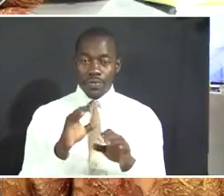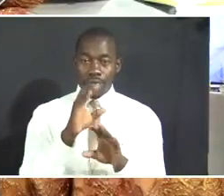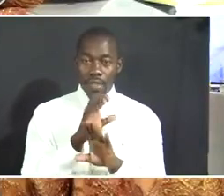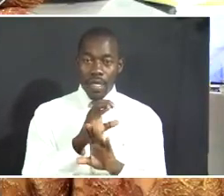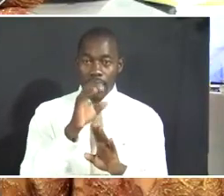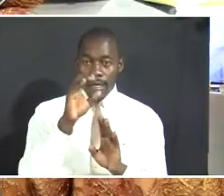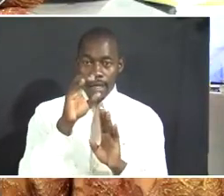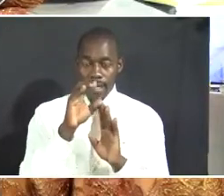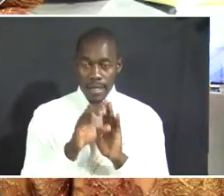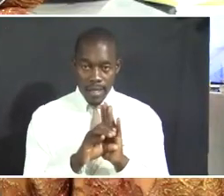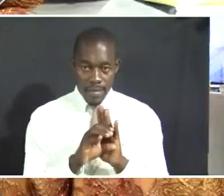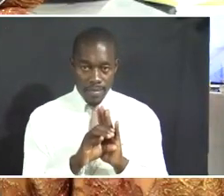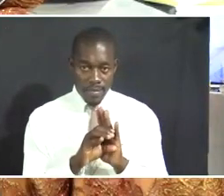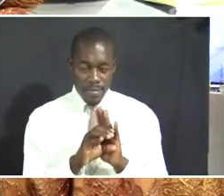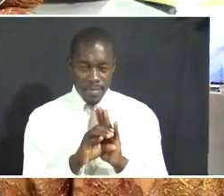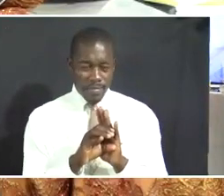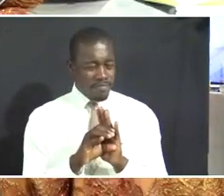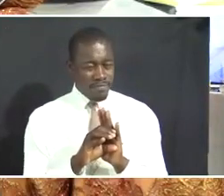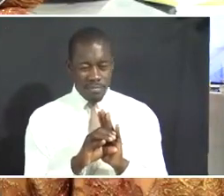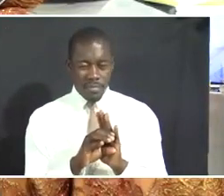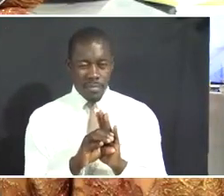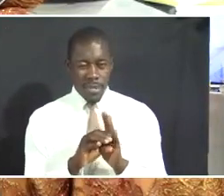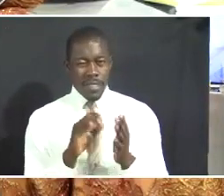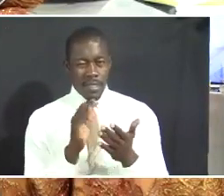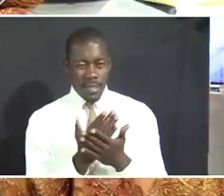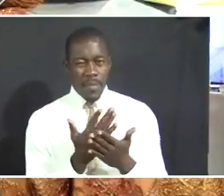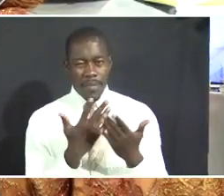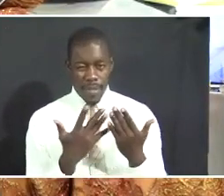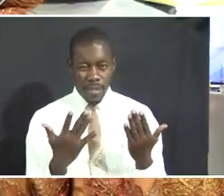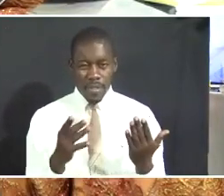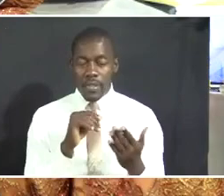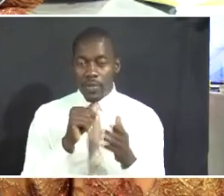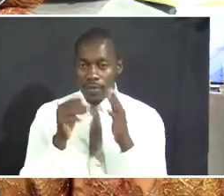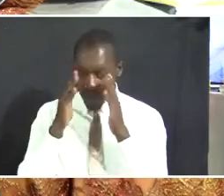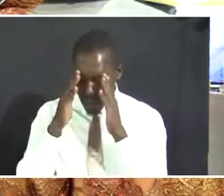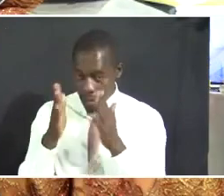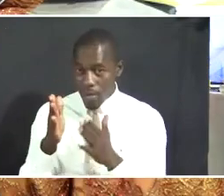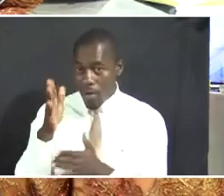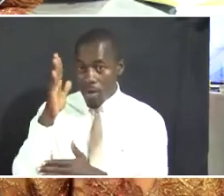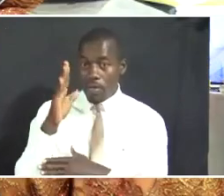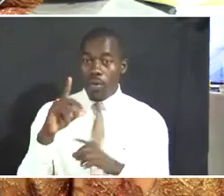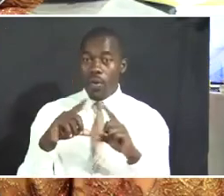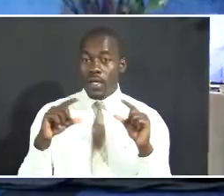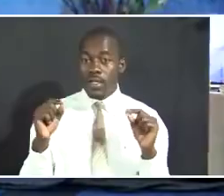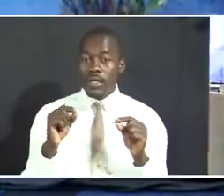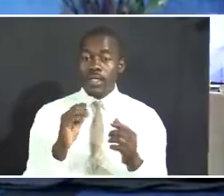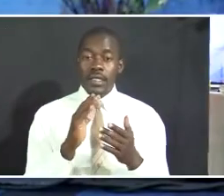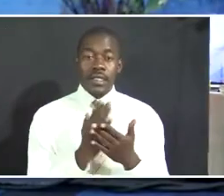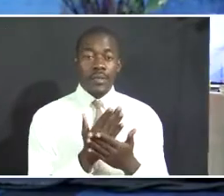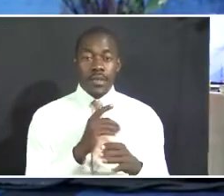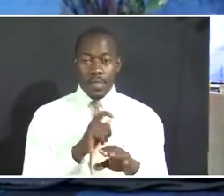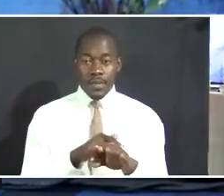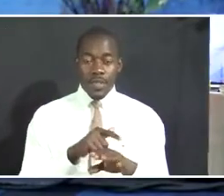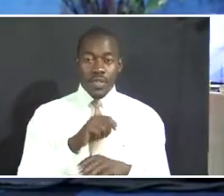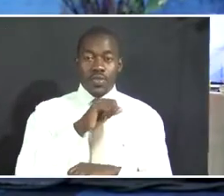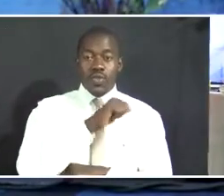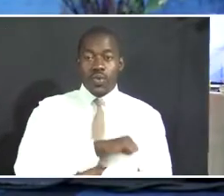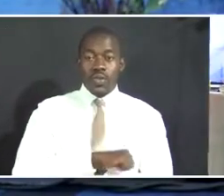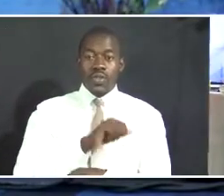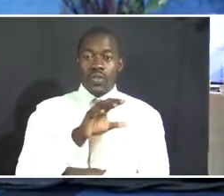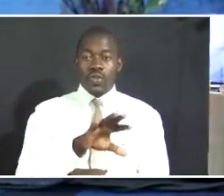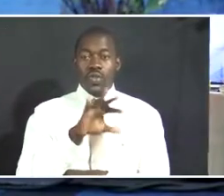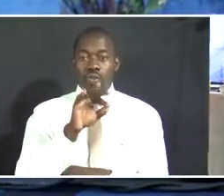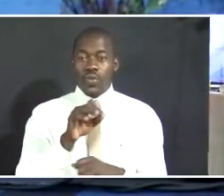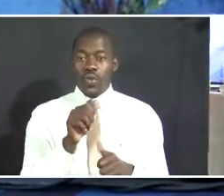what is in the Word of God. And at times also schools choose which curriculum